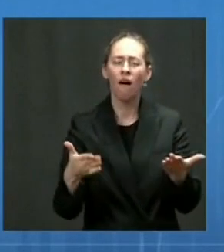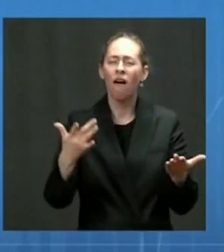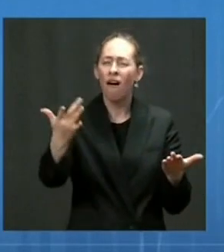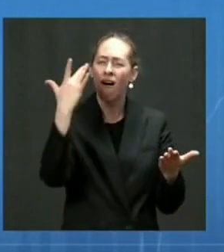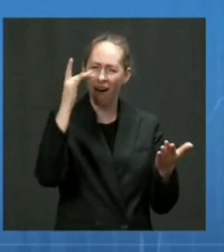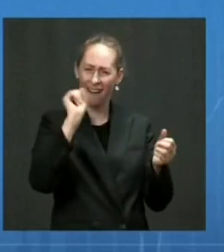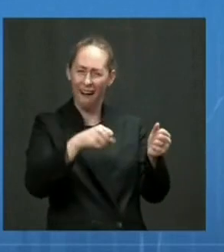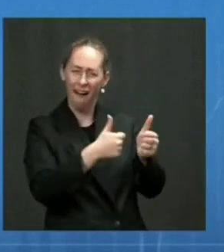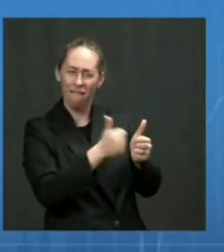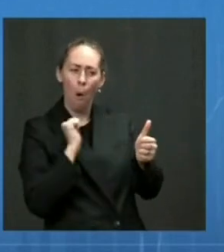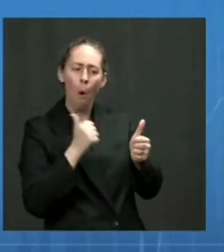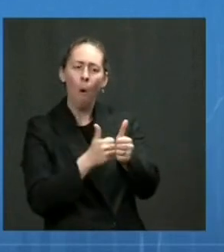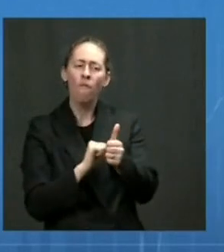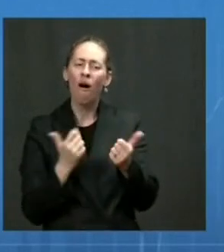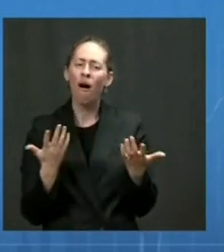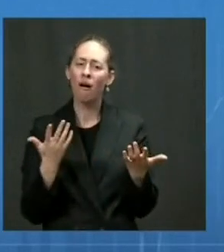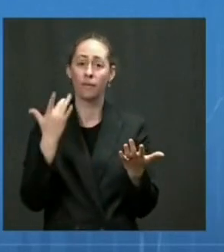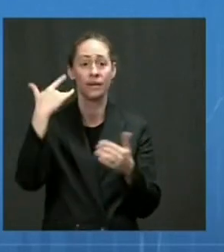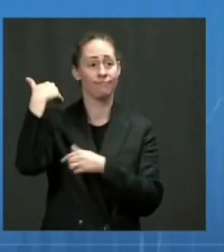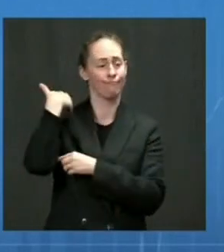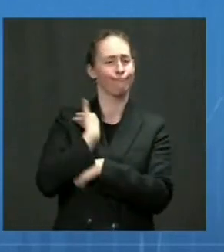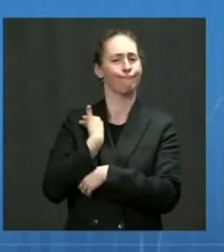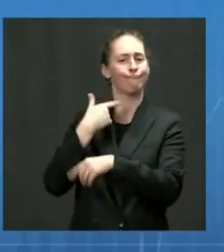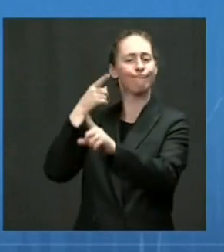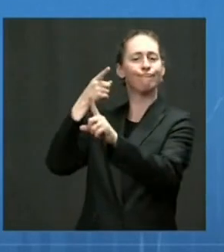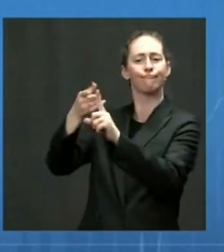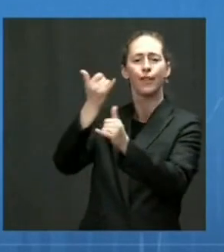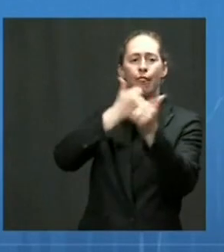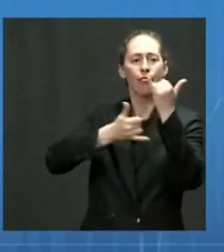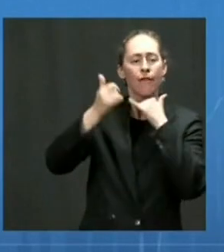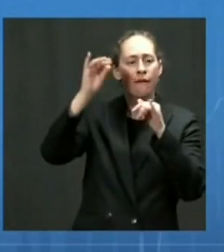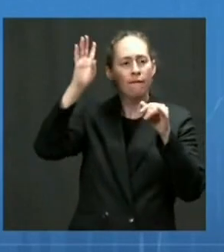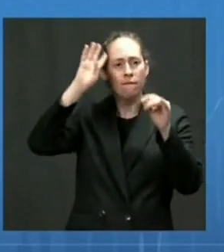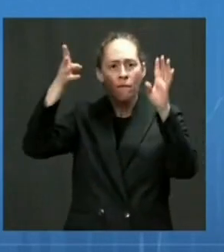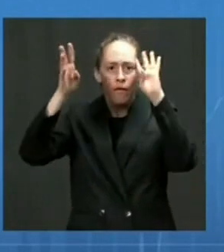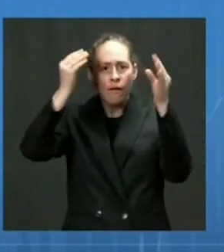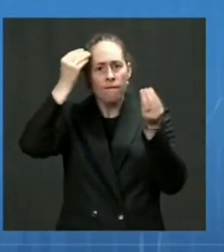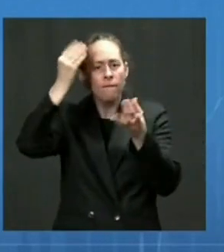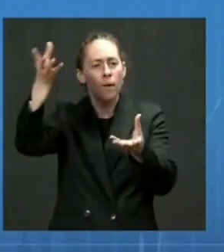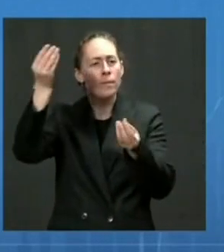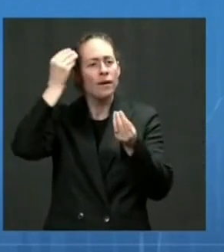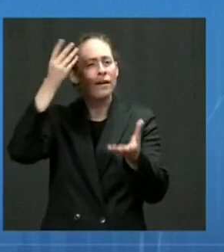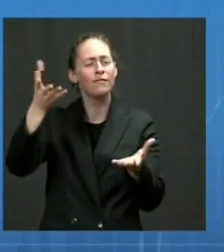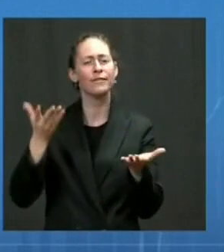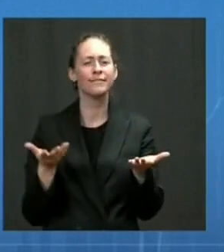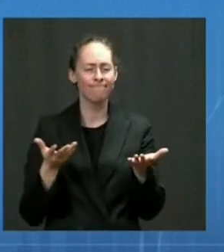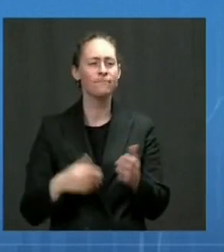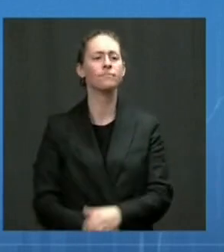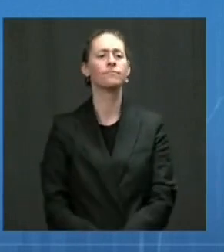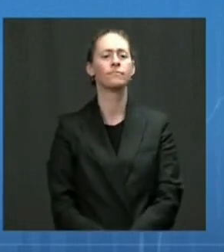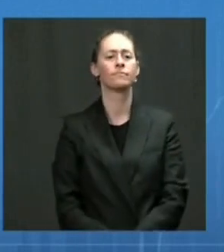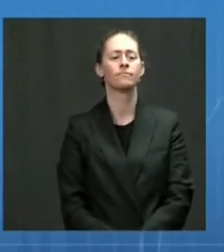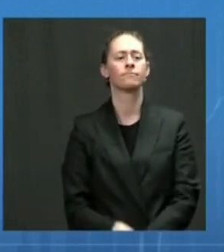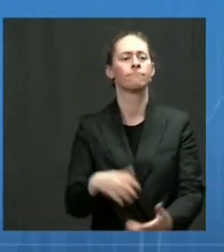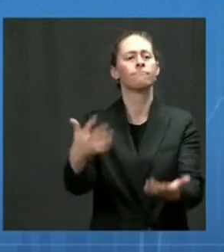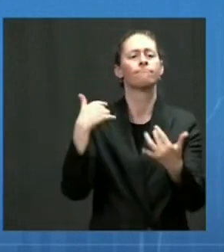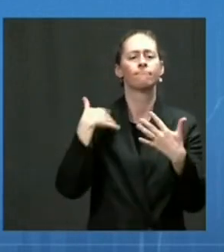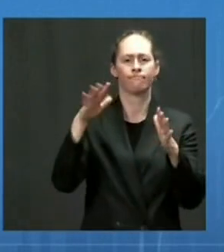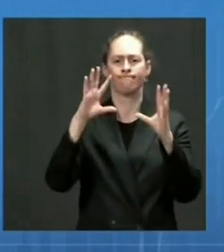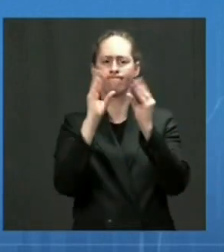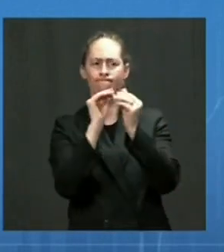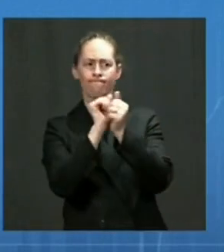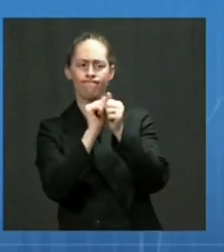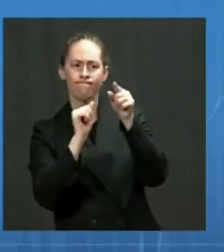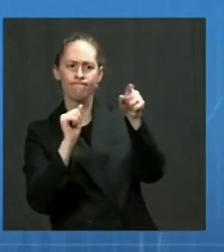response team there from the White House. You're watching Live Now from Fox, everyone. Let's take a quick 2-minute break. Clinicians and public health leaders from across